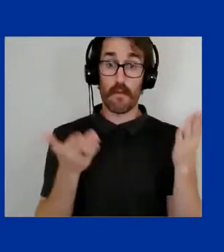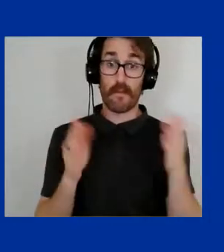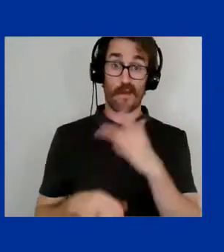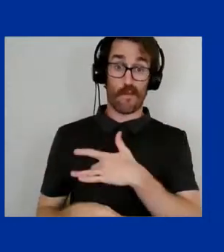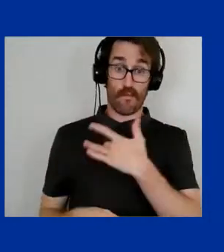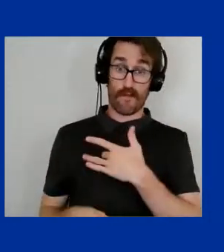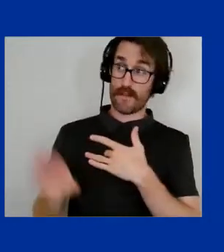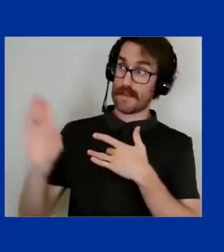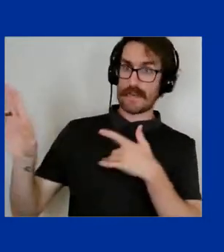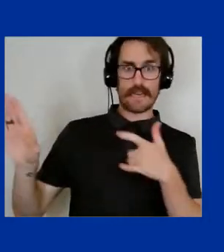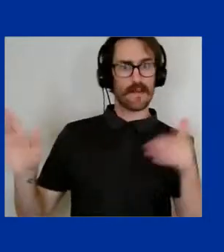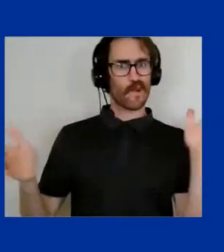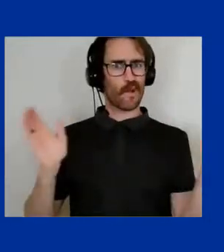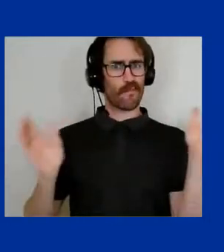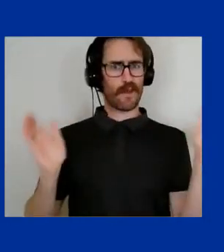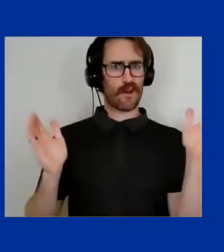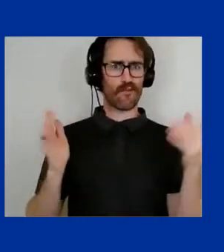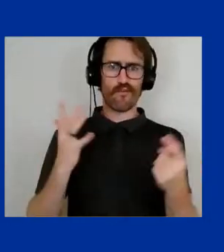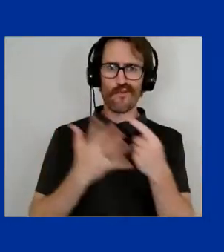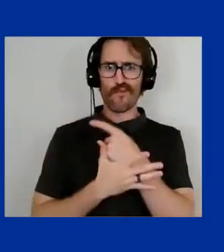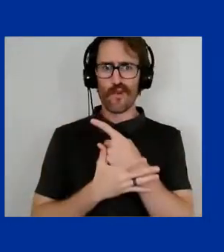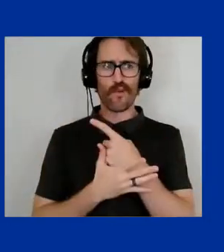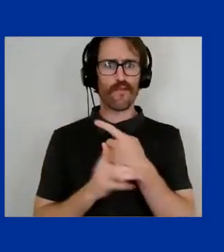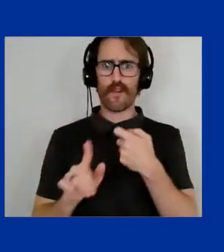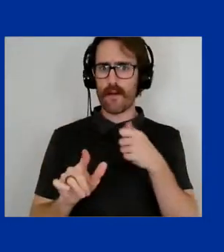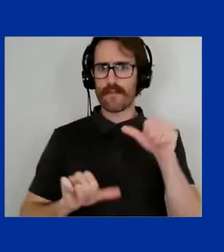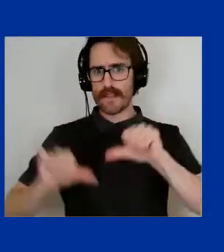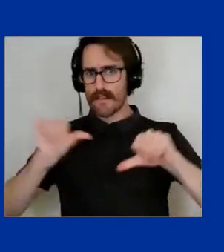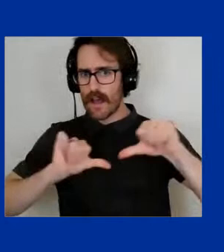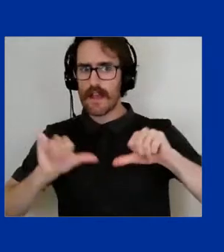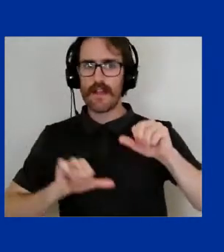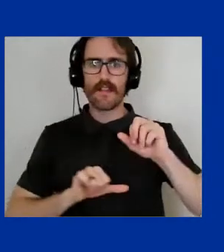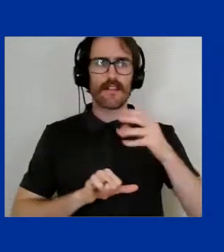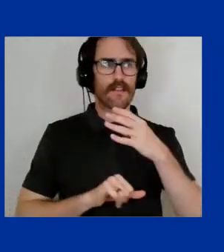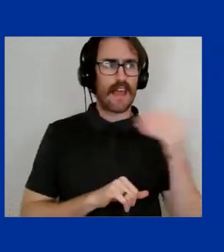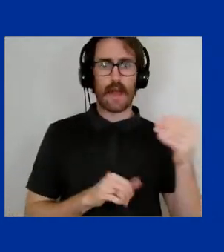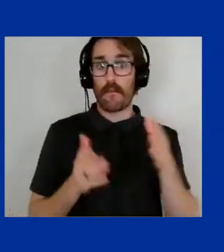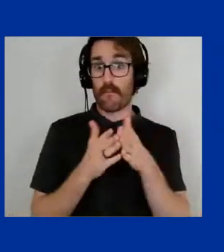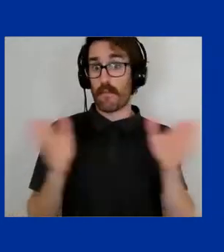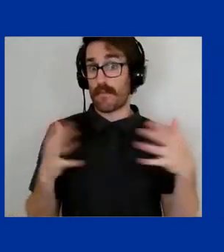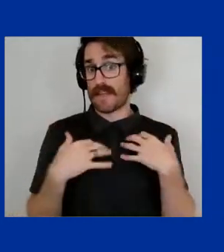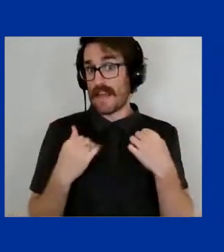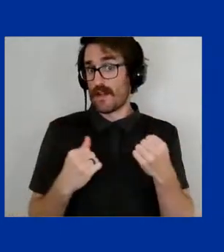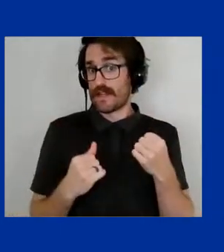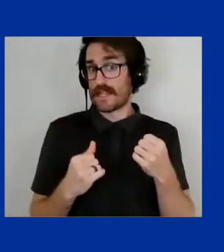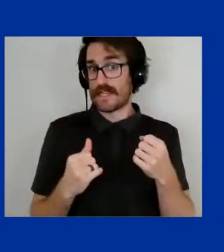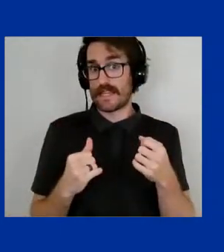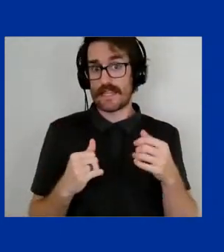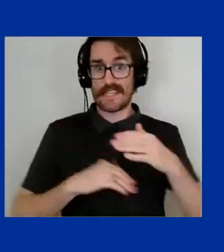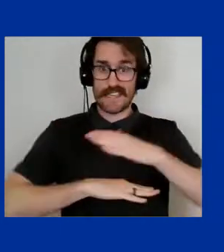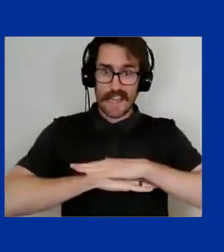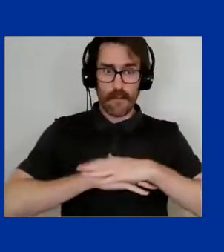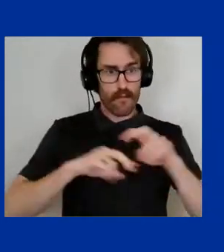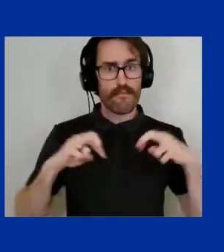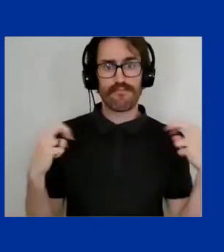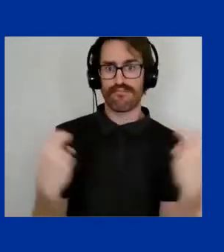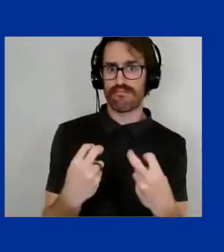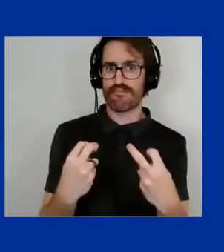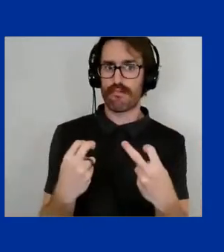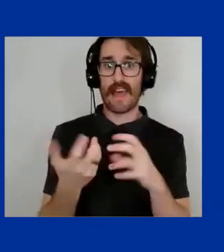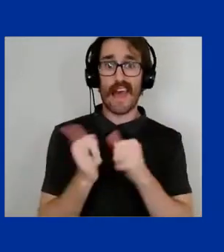to have that reviewed by the science table and the public health measures table, to see if there's other opportunities to